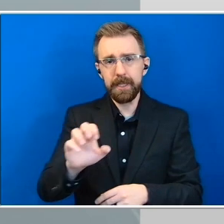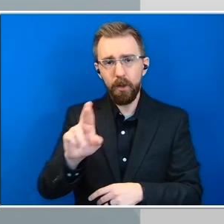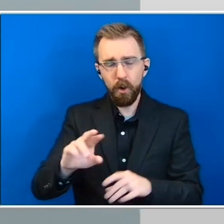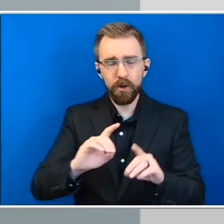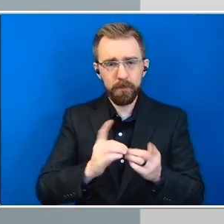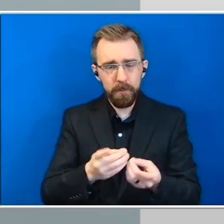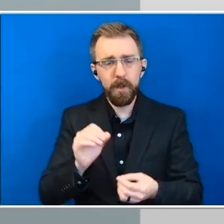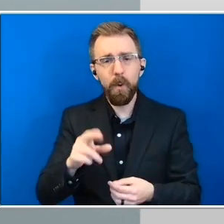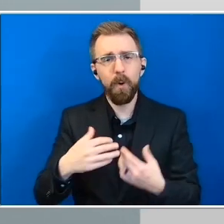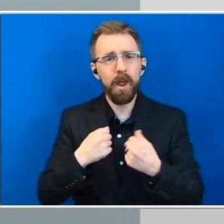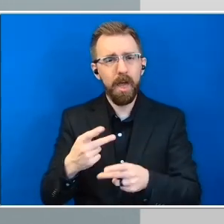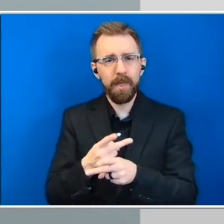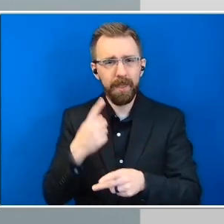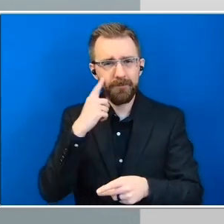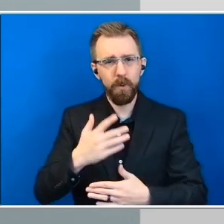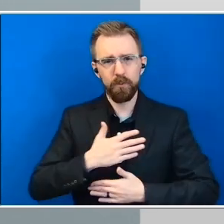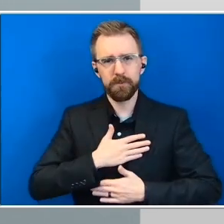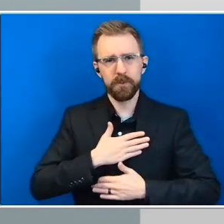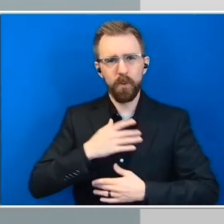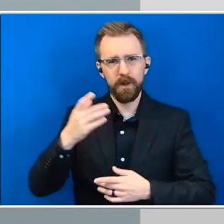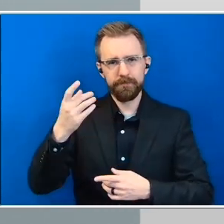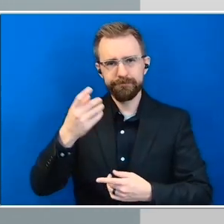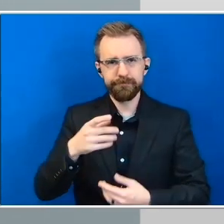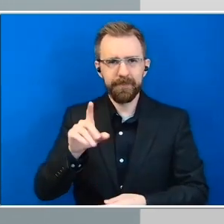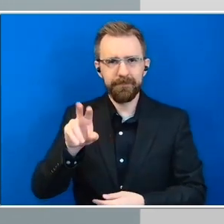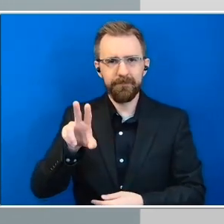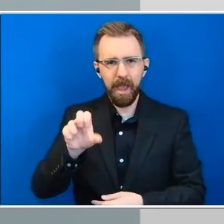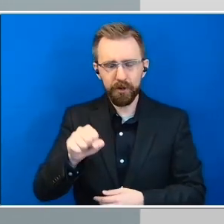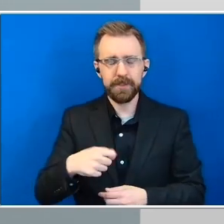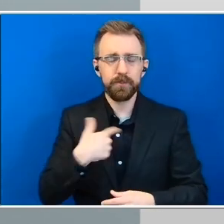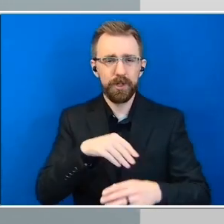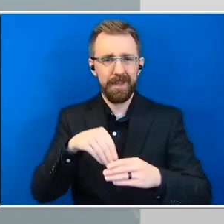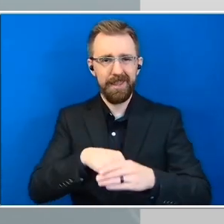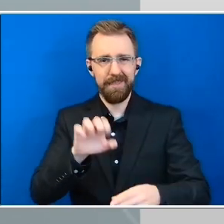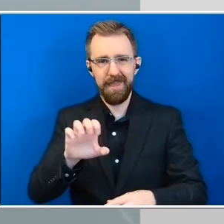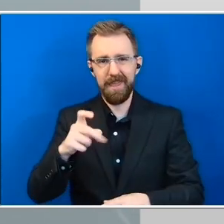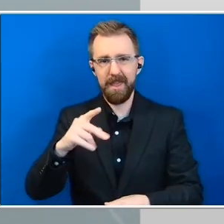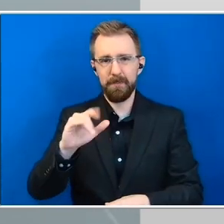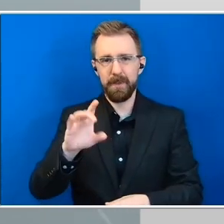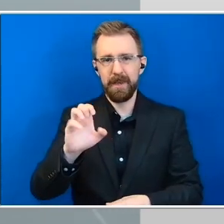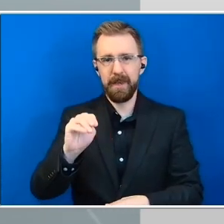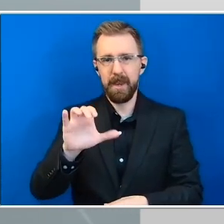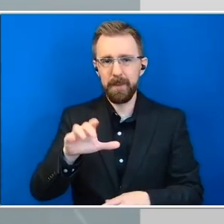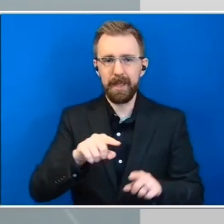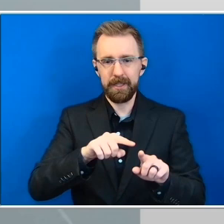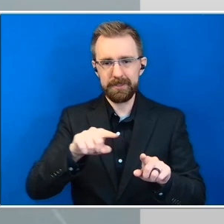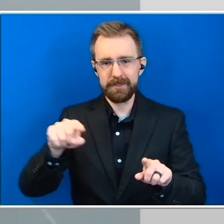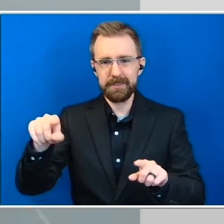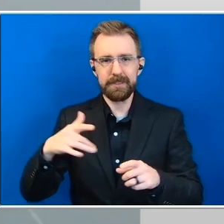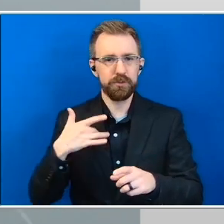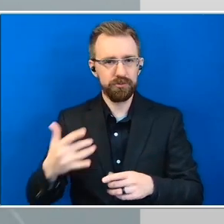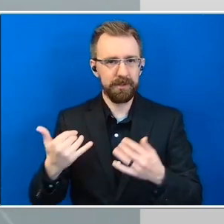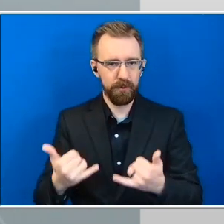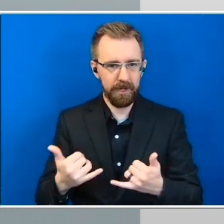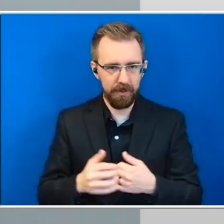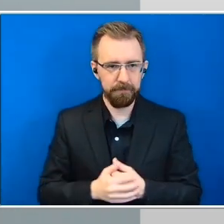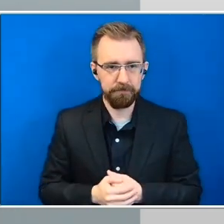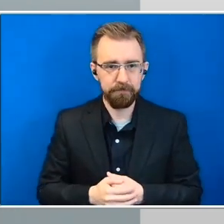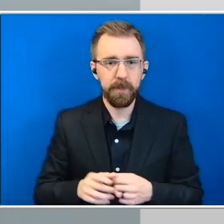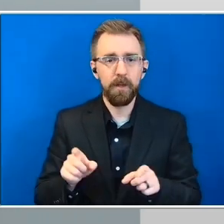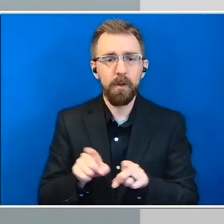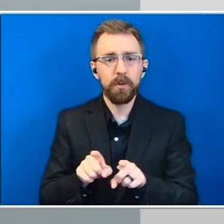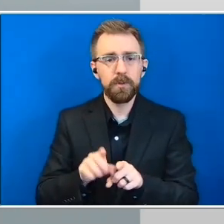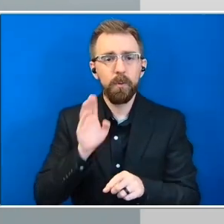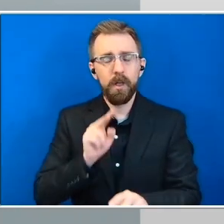for respiratory virus. We are getting into that epidemic trend at this point in time. We will also keep an eye, obviously,